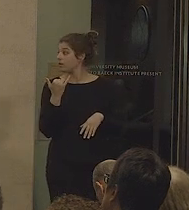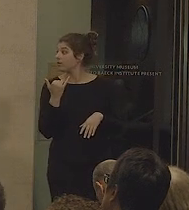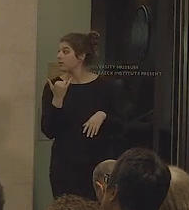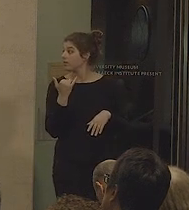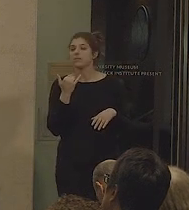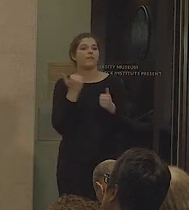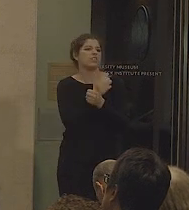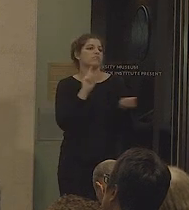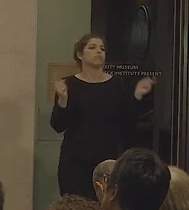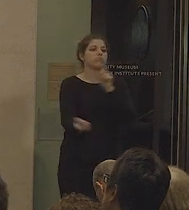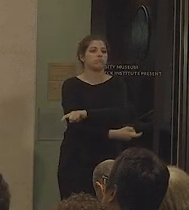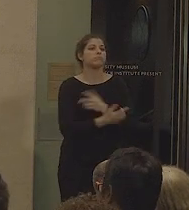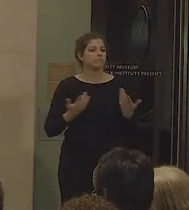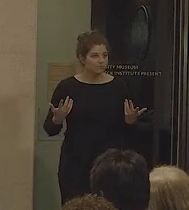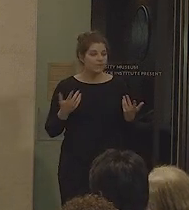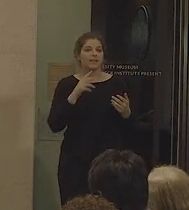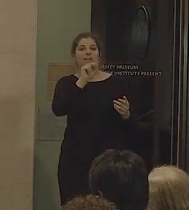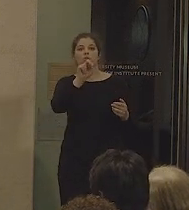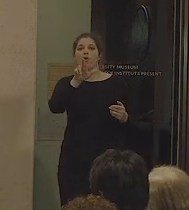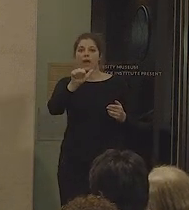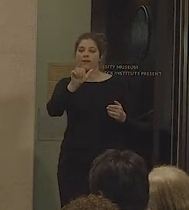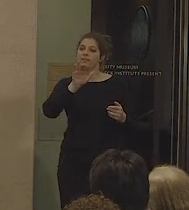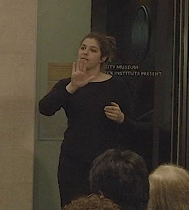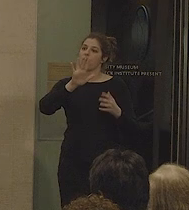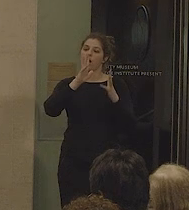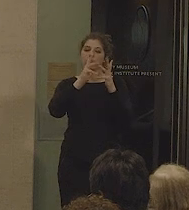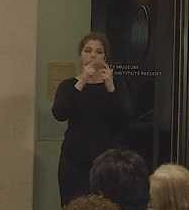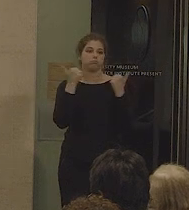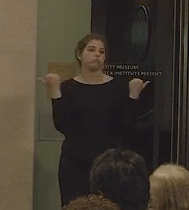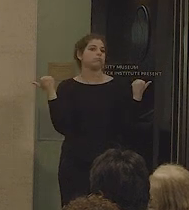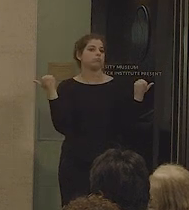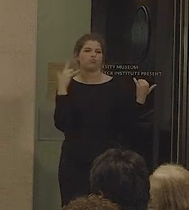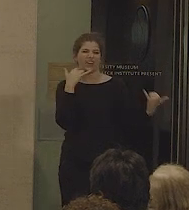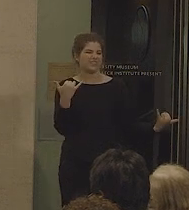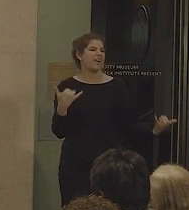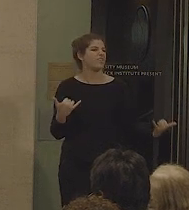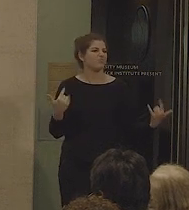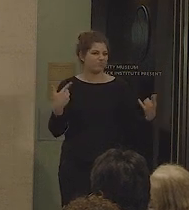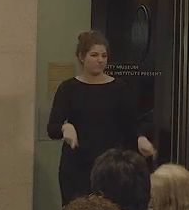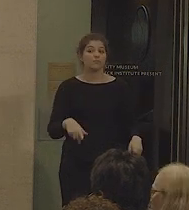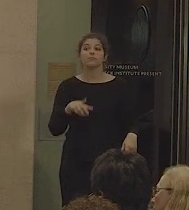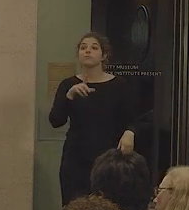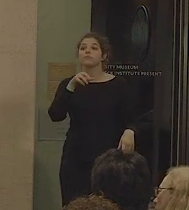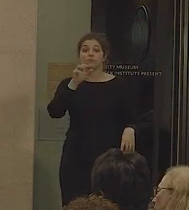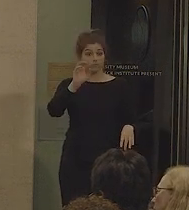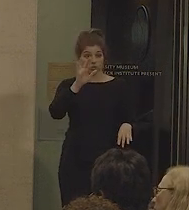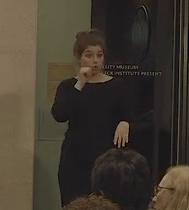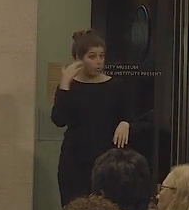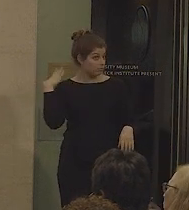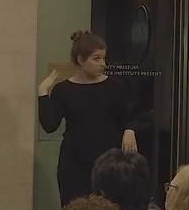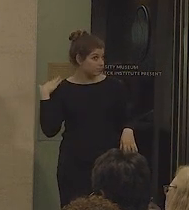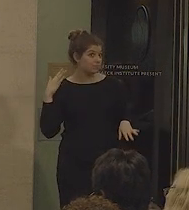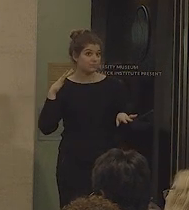the dynamic was changing. And the NRA, they're coming apart at the seams at the moment. Nobody pat themselves